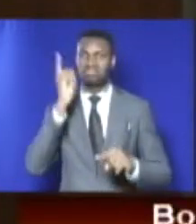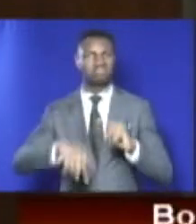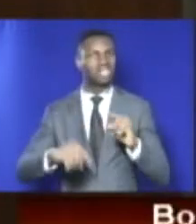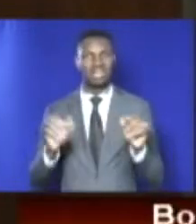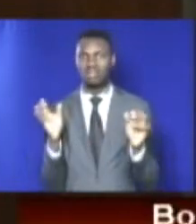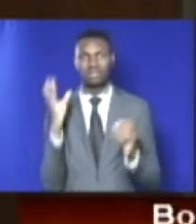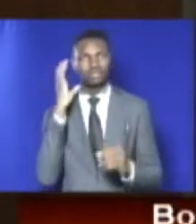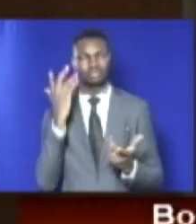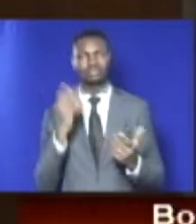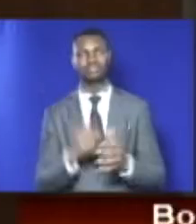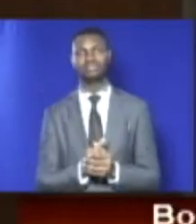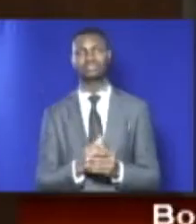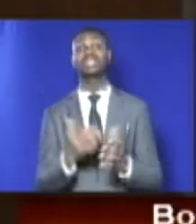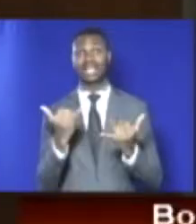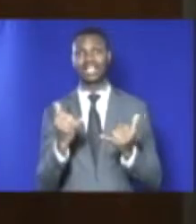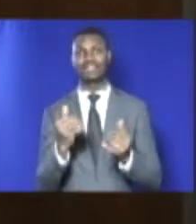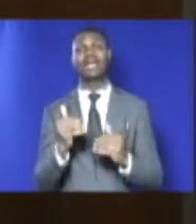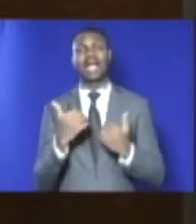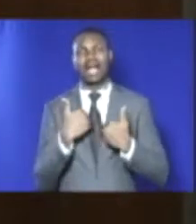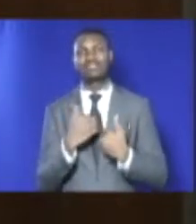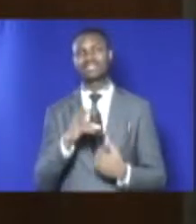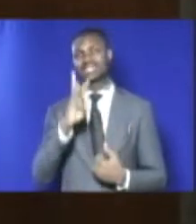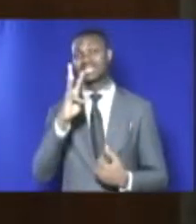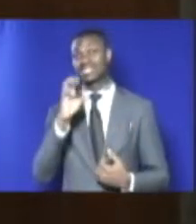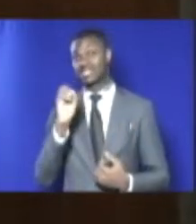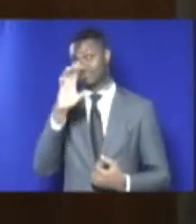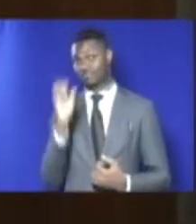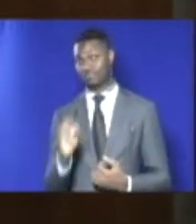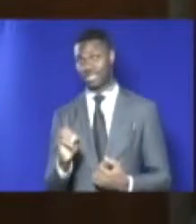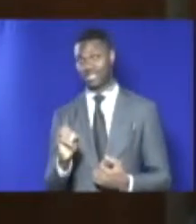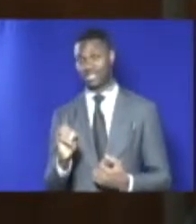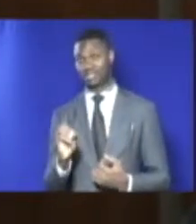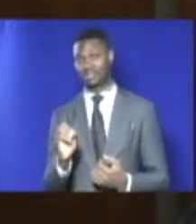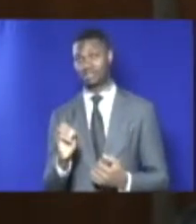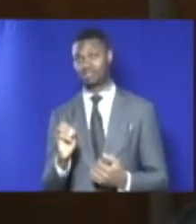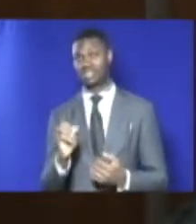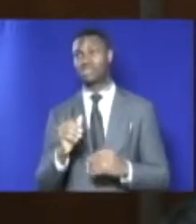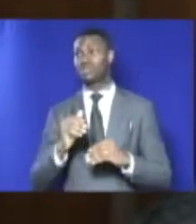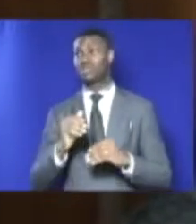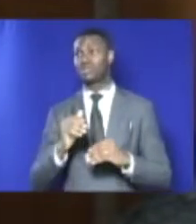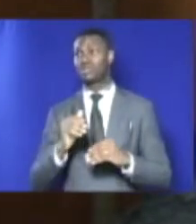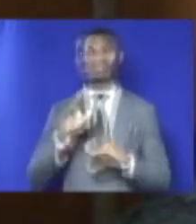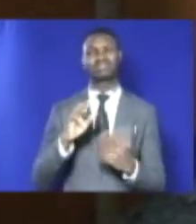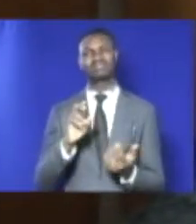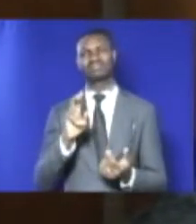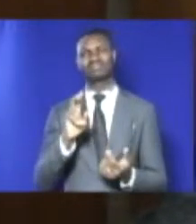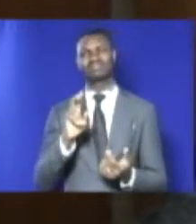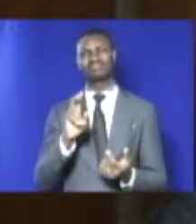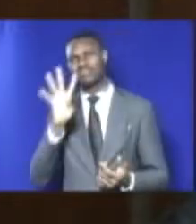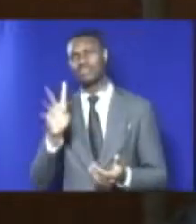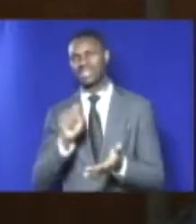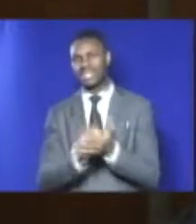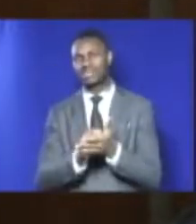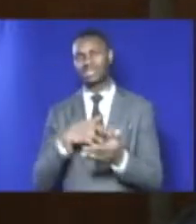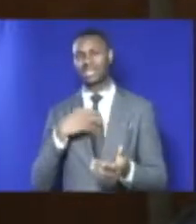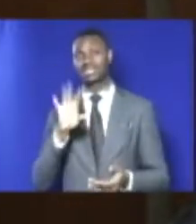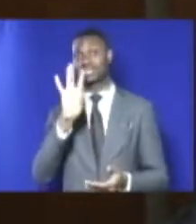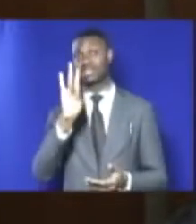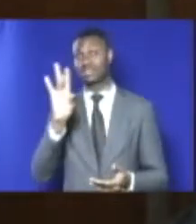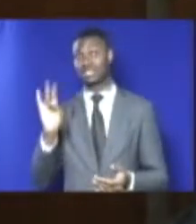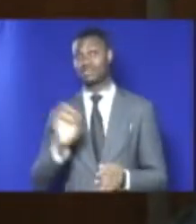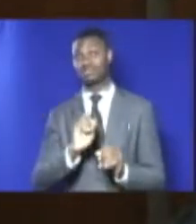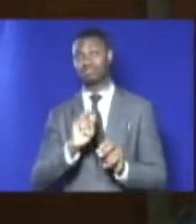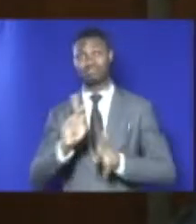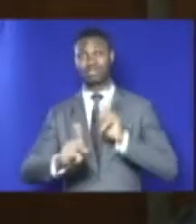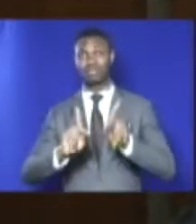They account for 60% of the figure you have of the 24,077 infections.